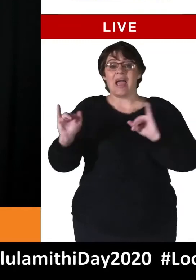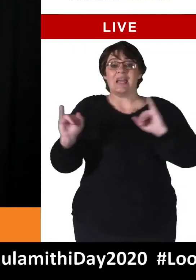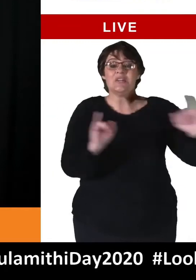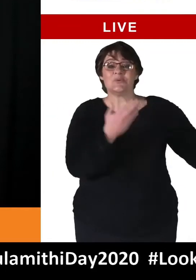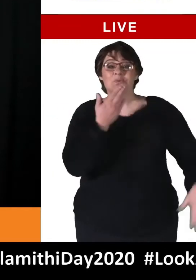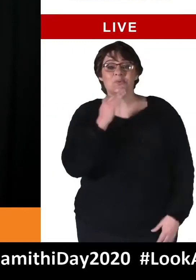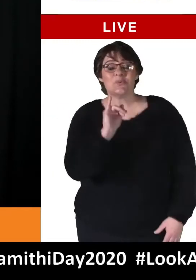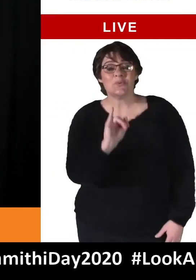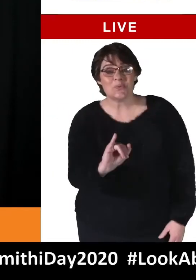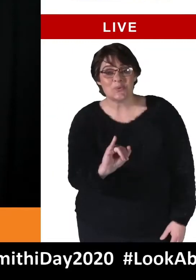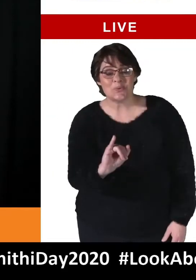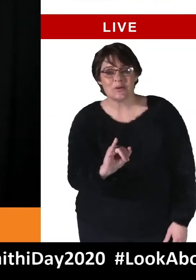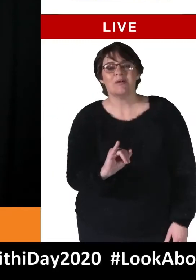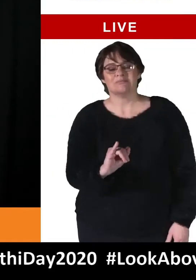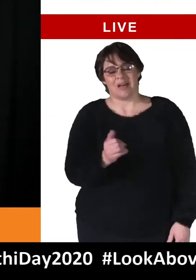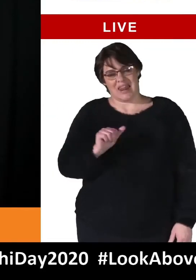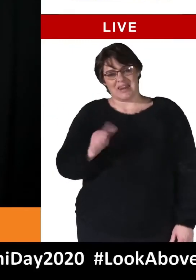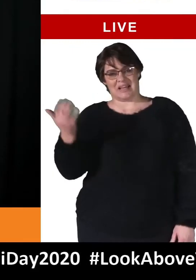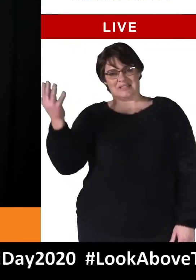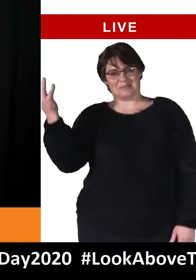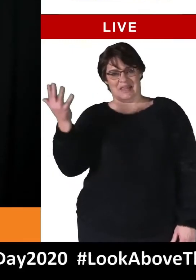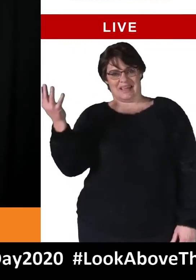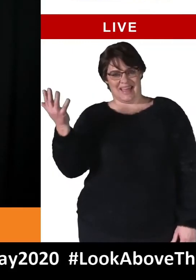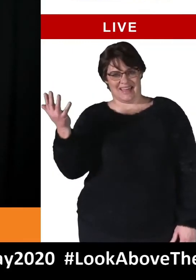introduce our next speaker,